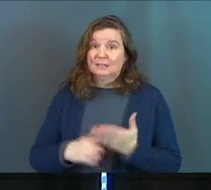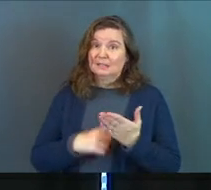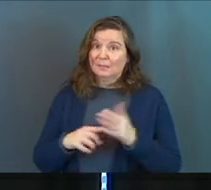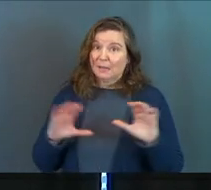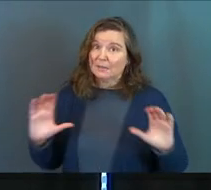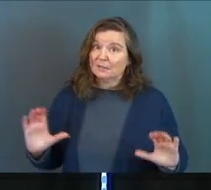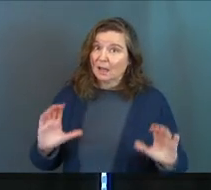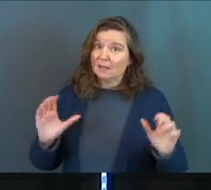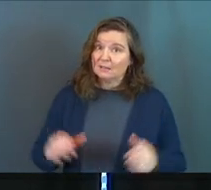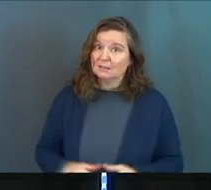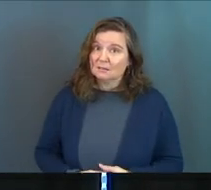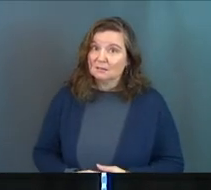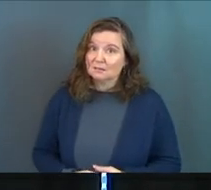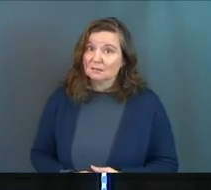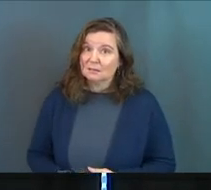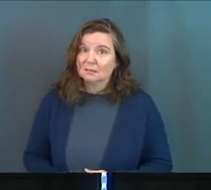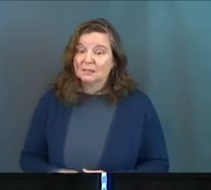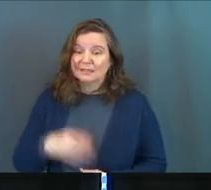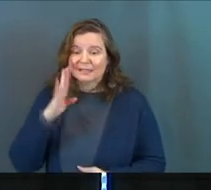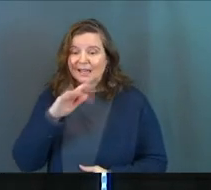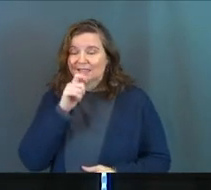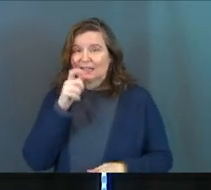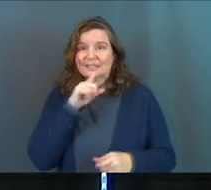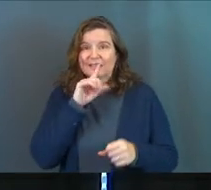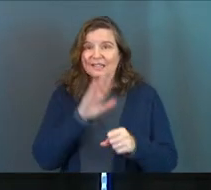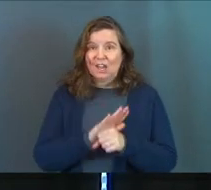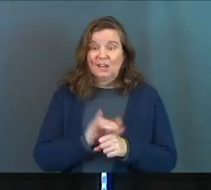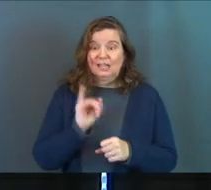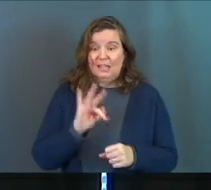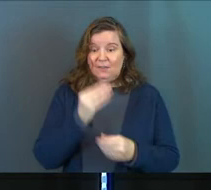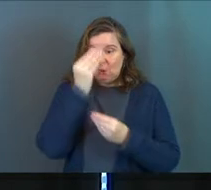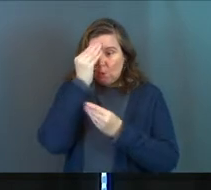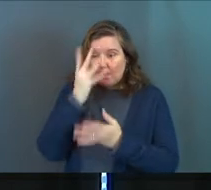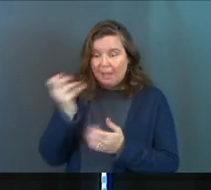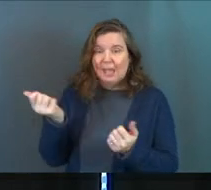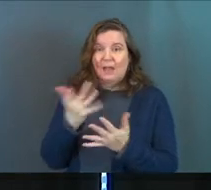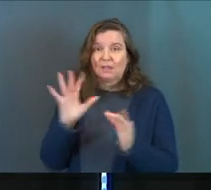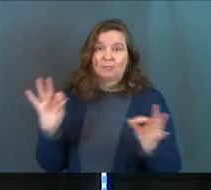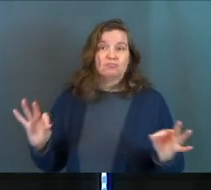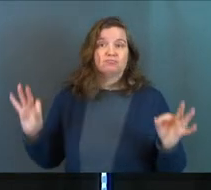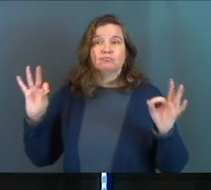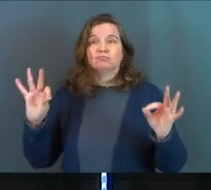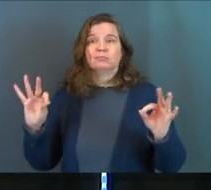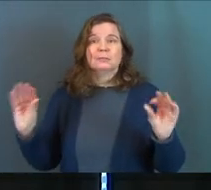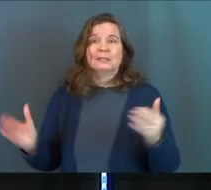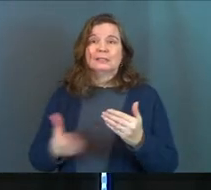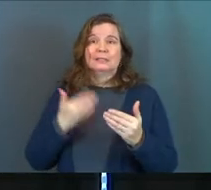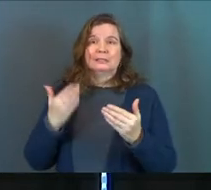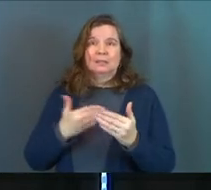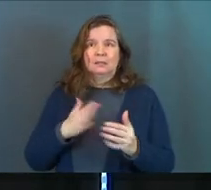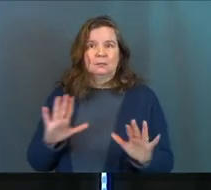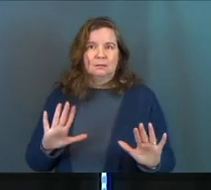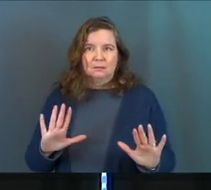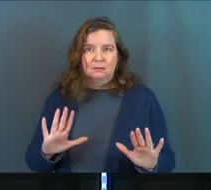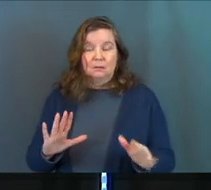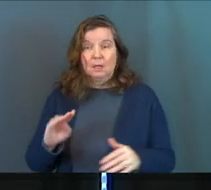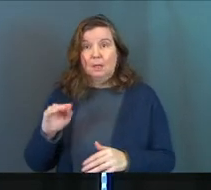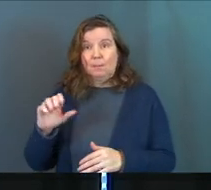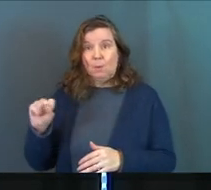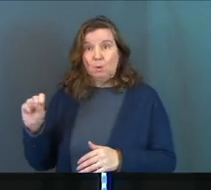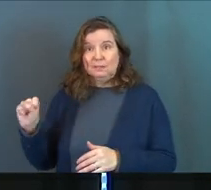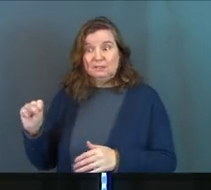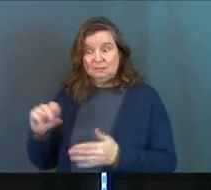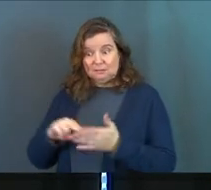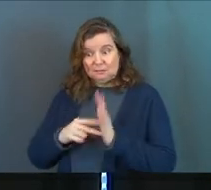Sometimes it does. God doesn't guarantee that if you obey him, everything goes easy. And Moses